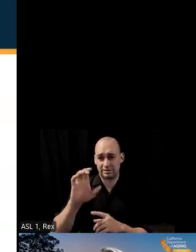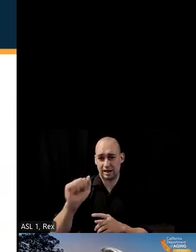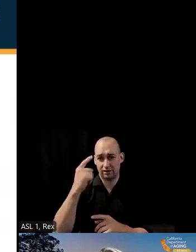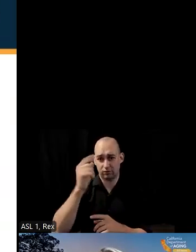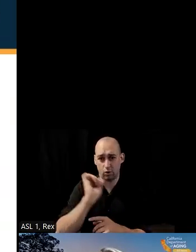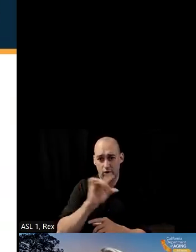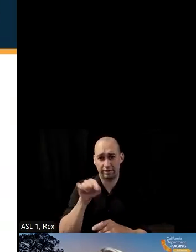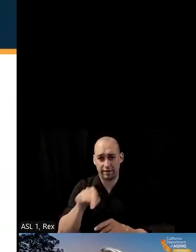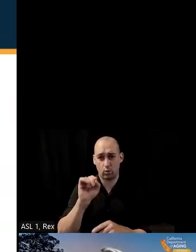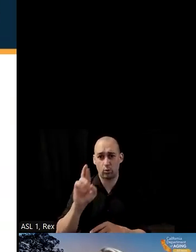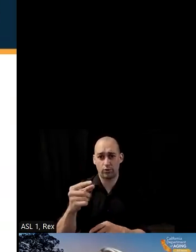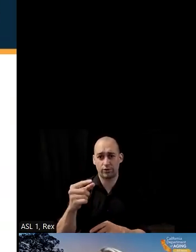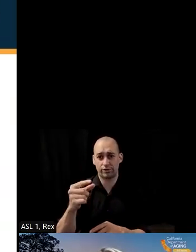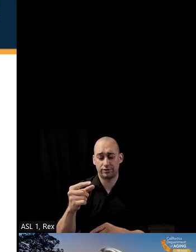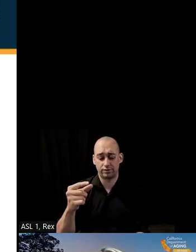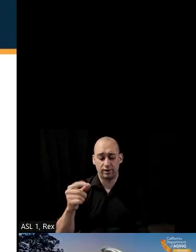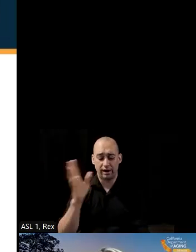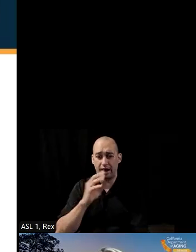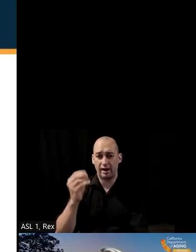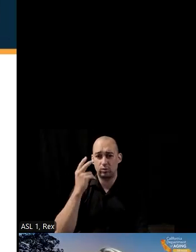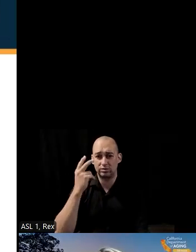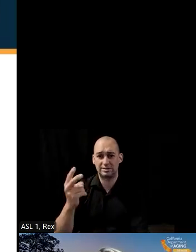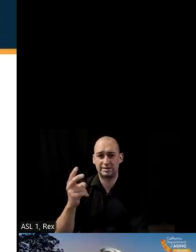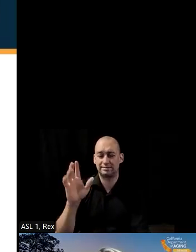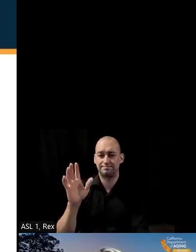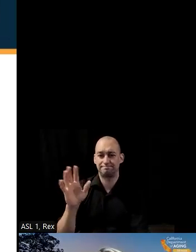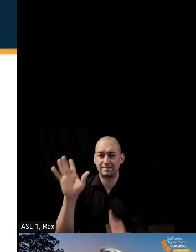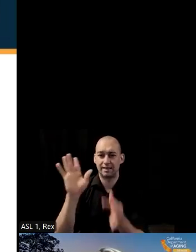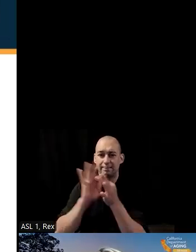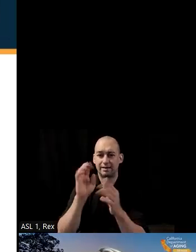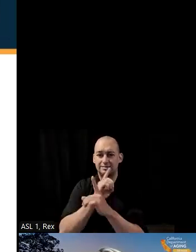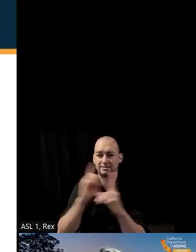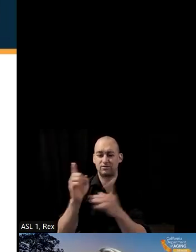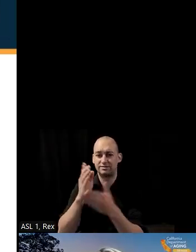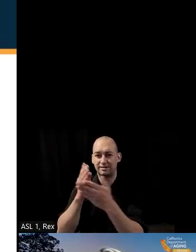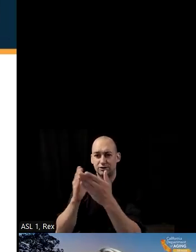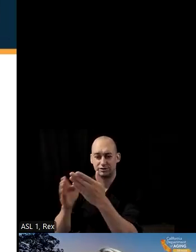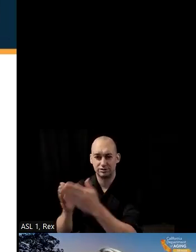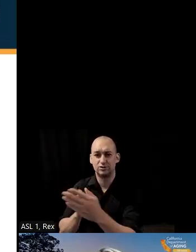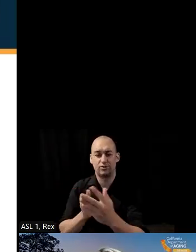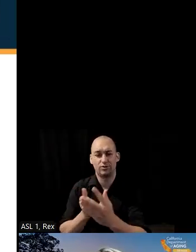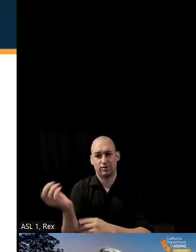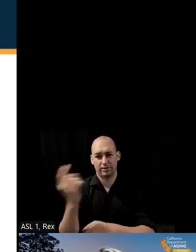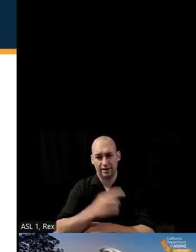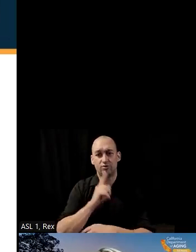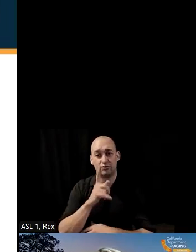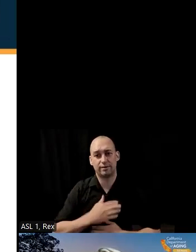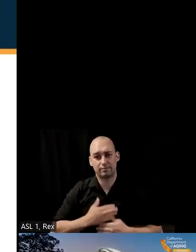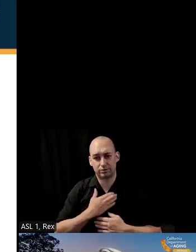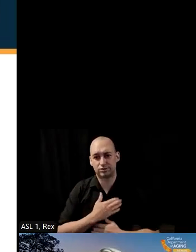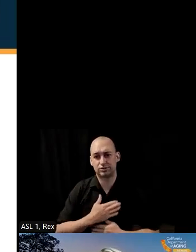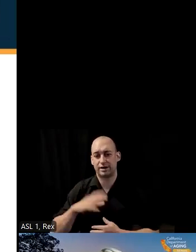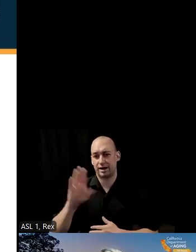caforall.org, and you'll see the links to different sessions throughout the day. So I really appreciate the